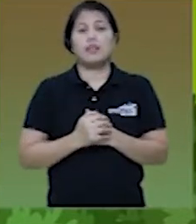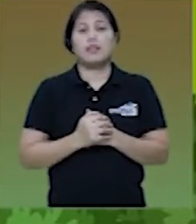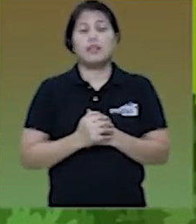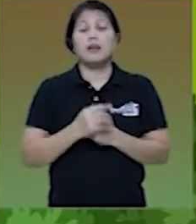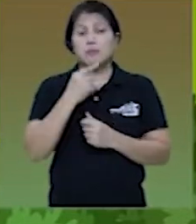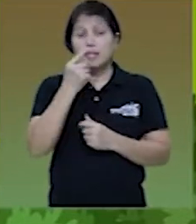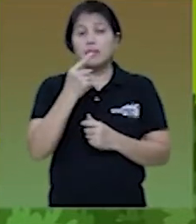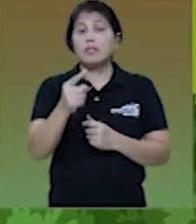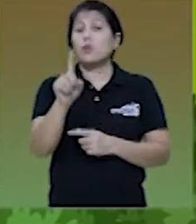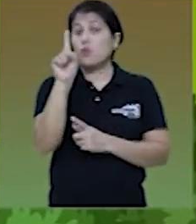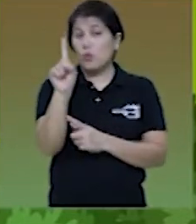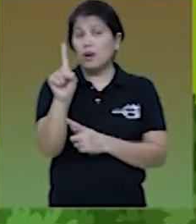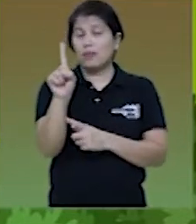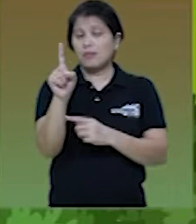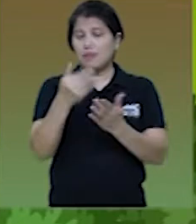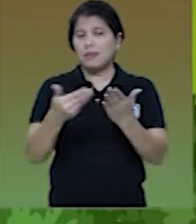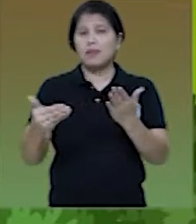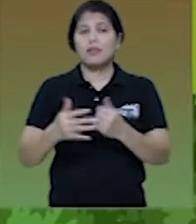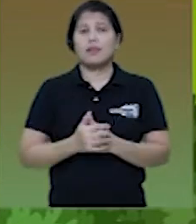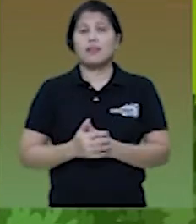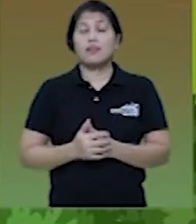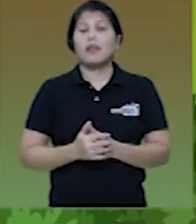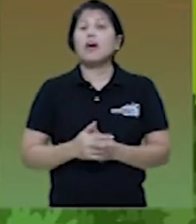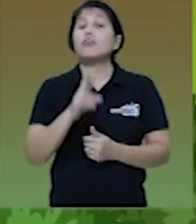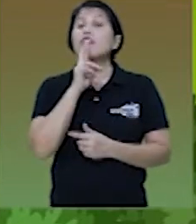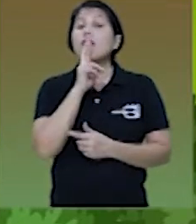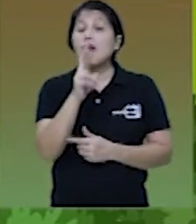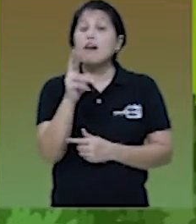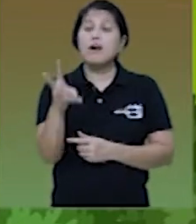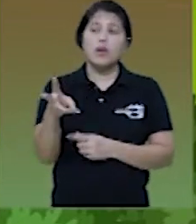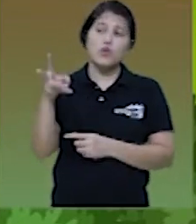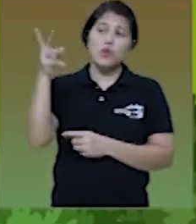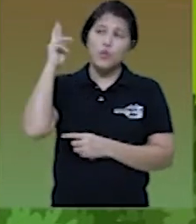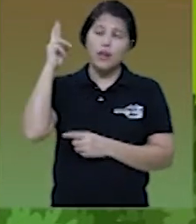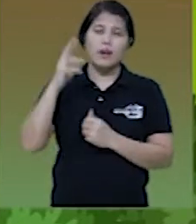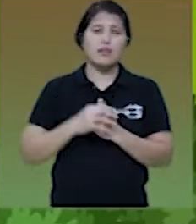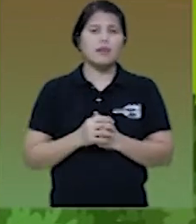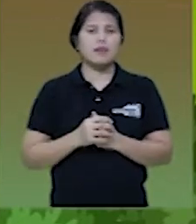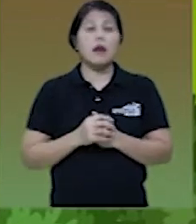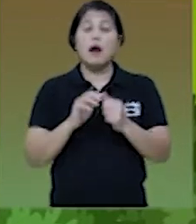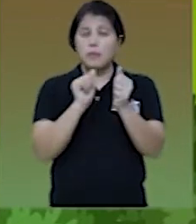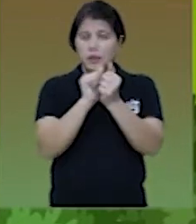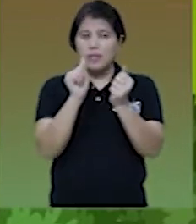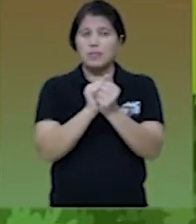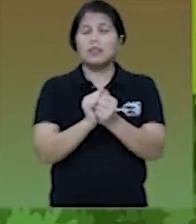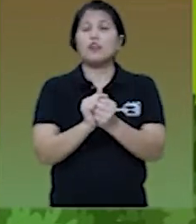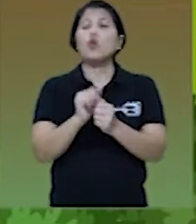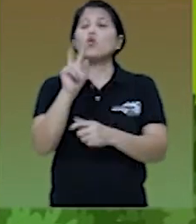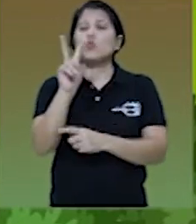one. On the other hand, the words are and were refer to two